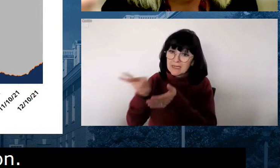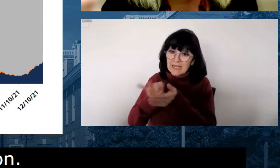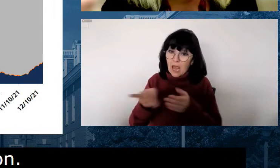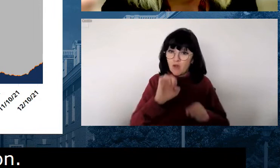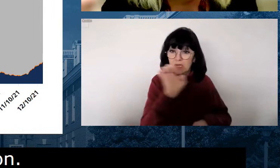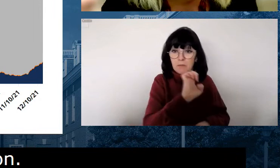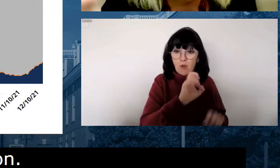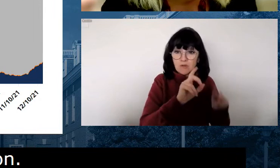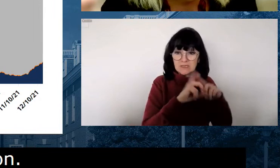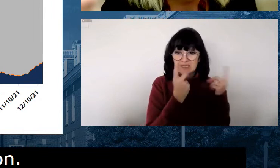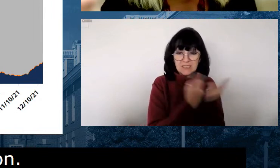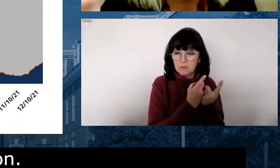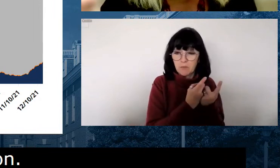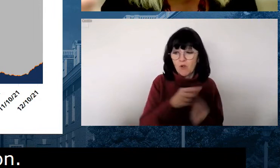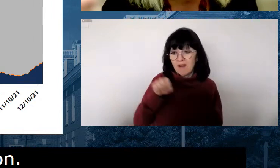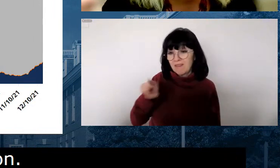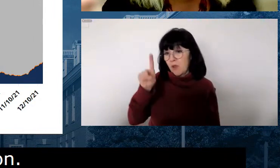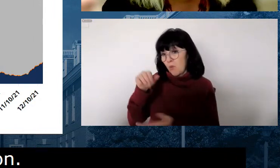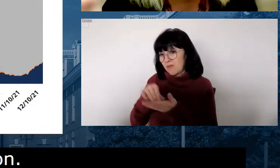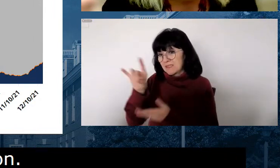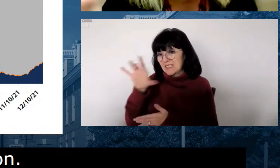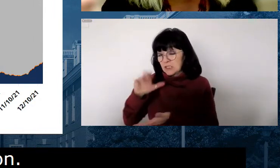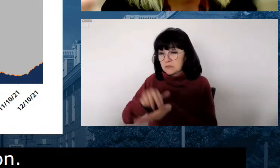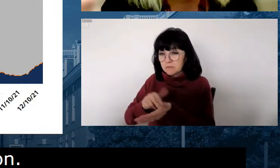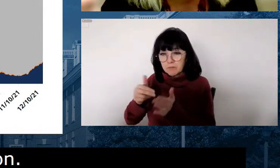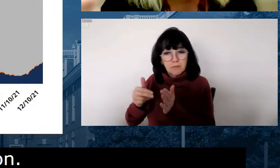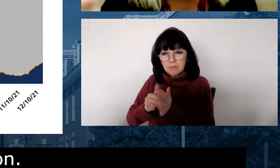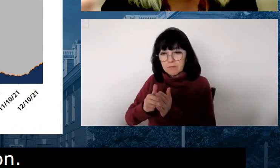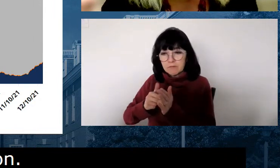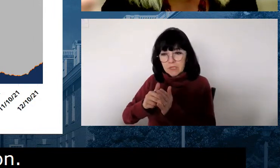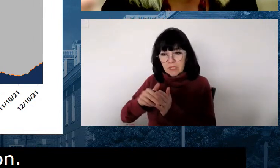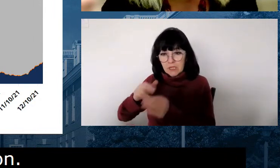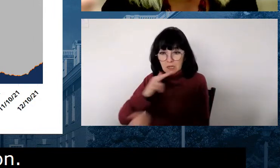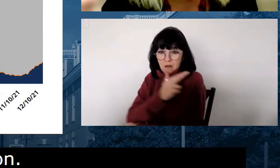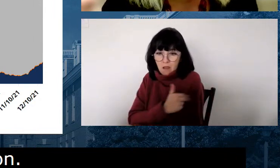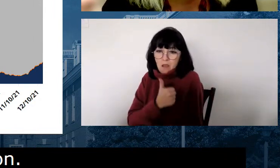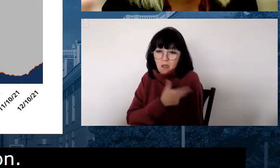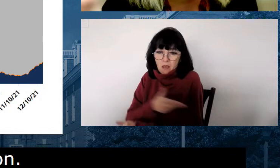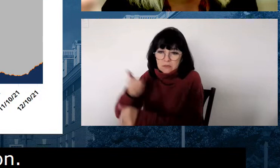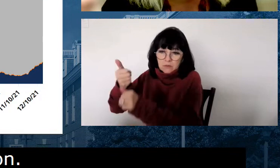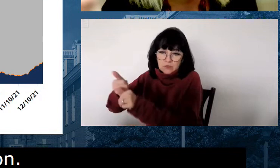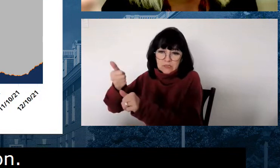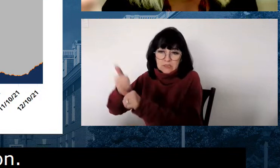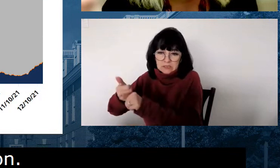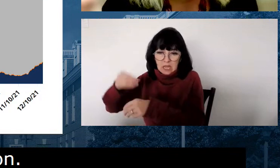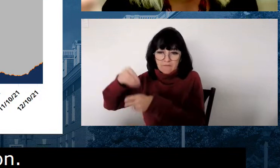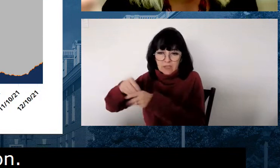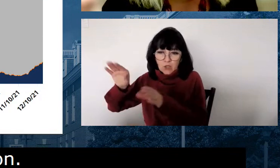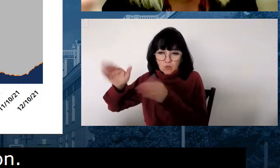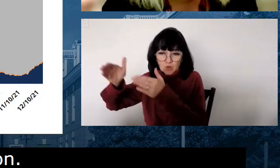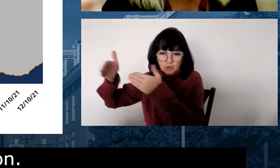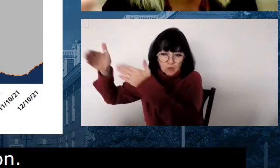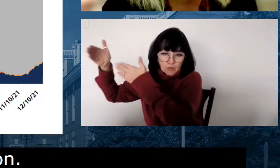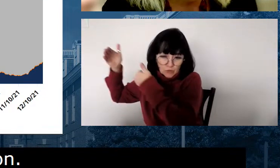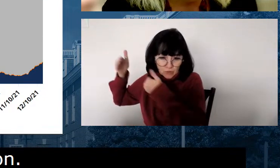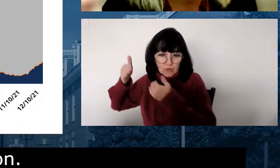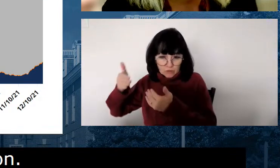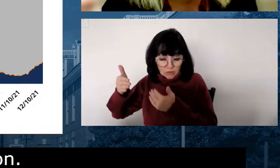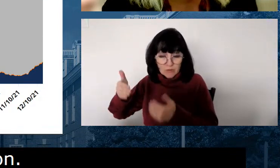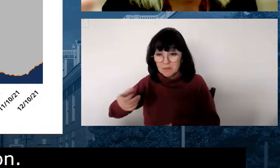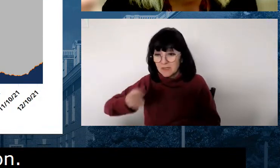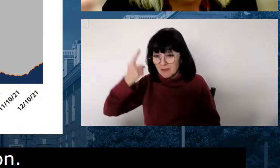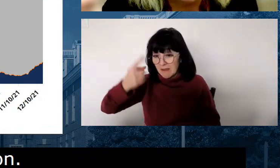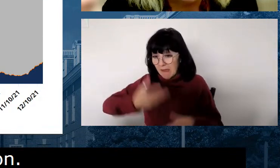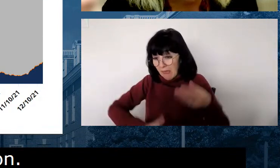patients in admitted beds. So add to that another couple of hundred patients on any given day in our emergency